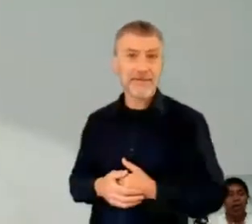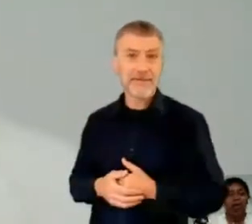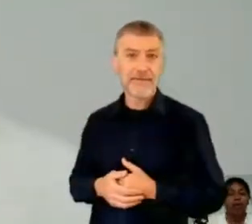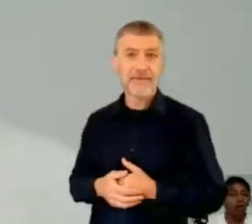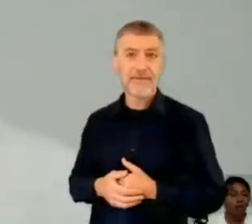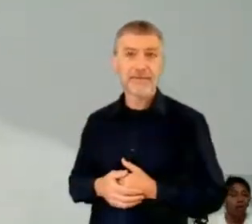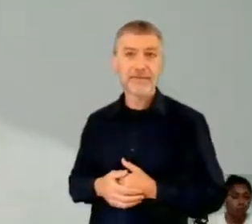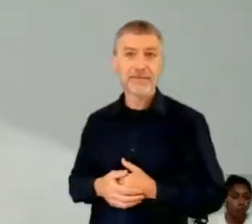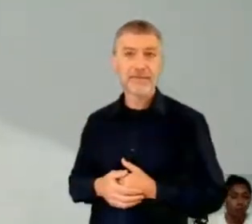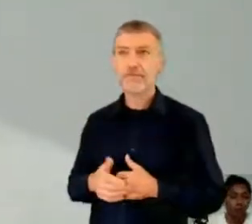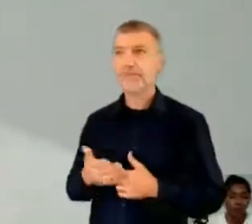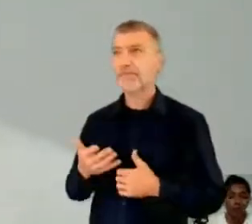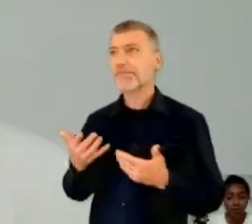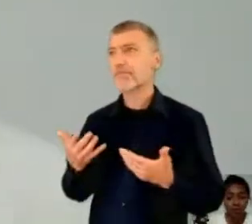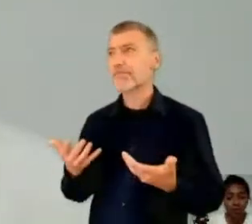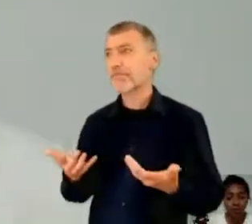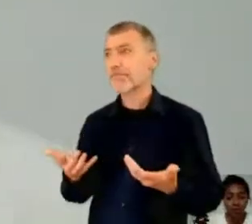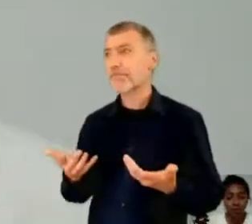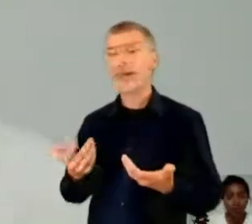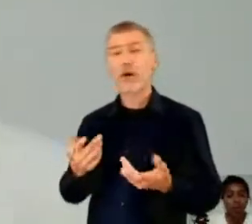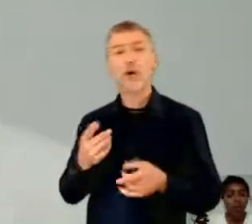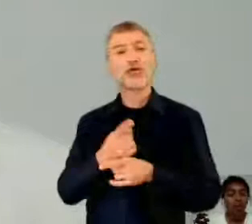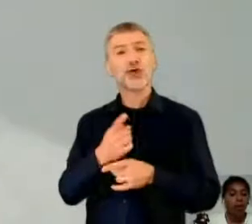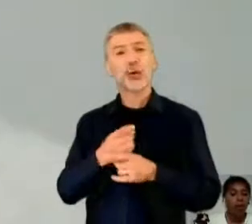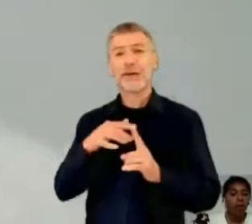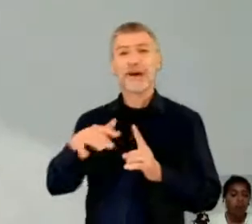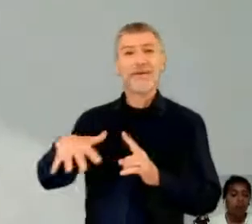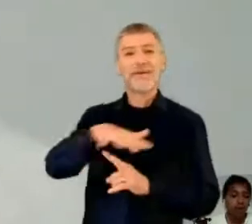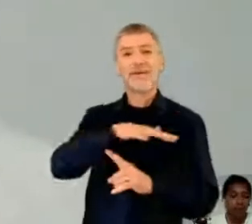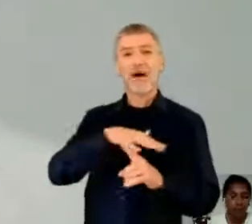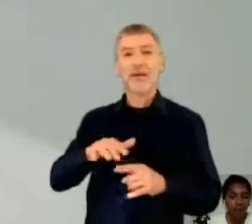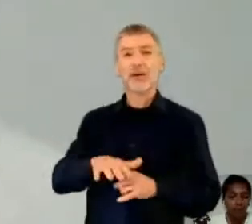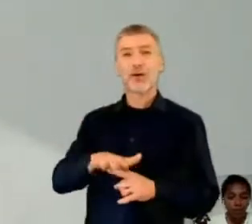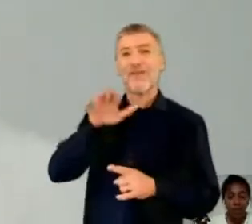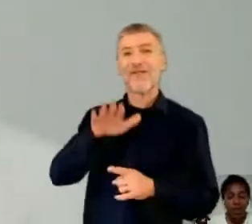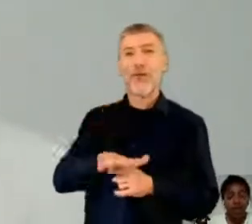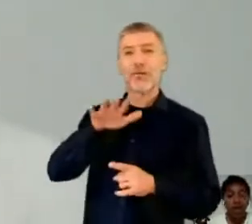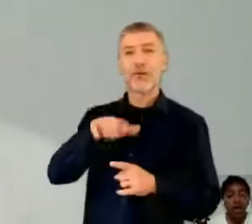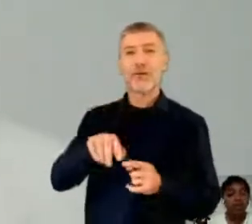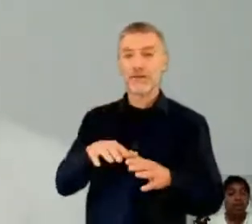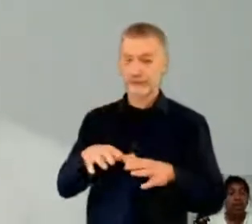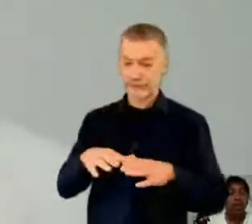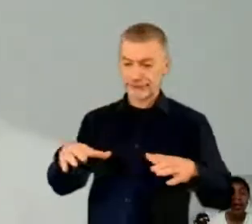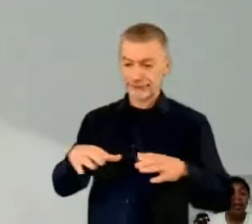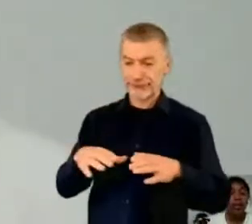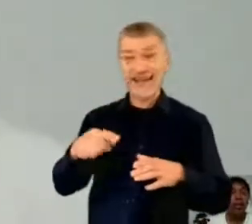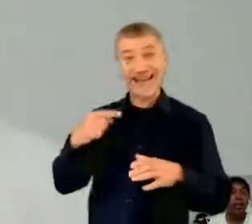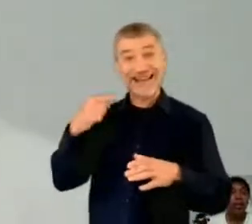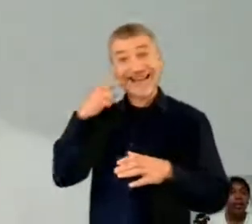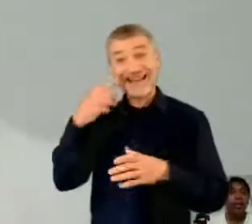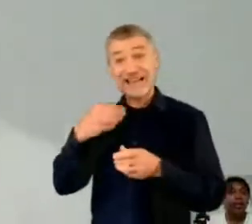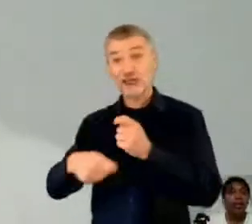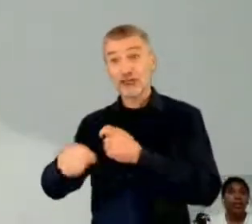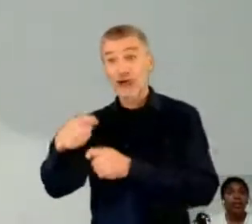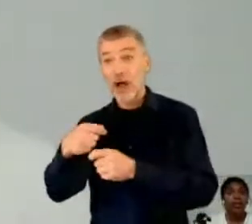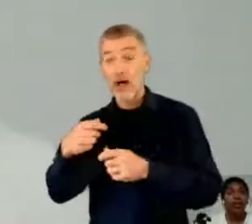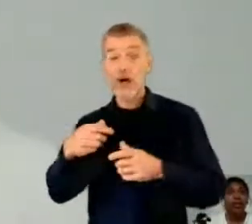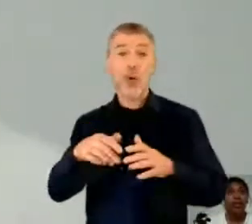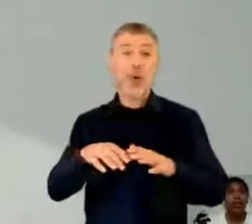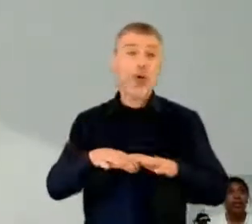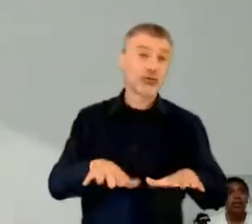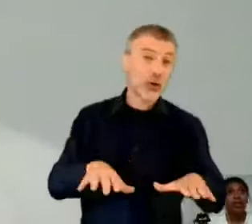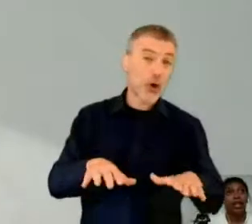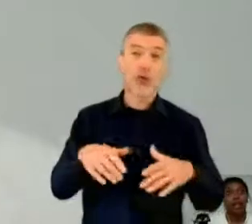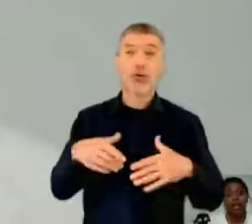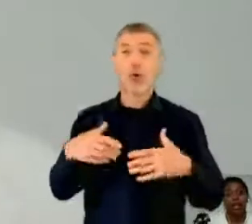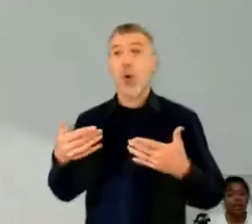the environmental footprint. So in terms also of what is more easily recyclable. And in the end, plastics the